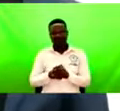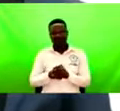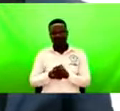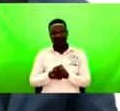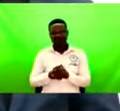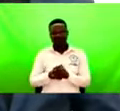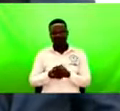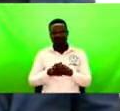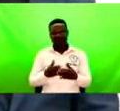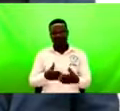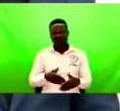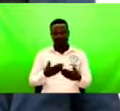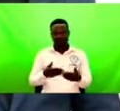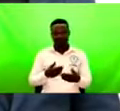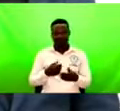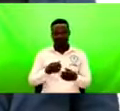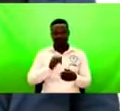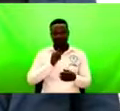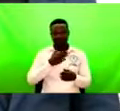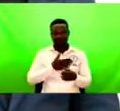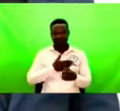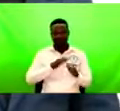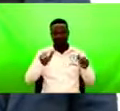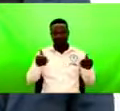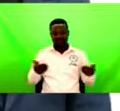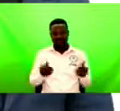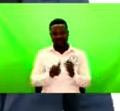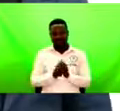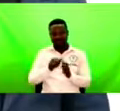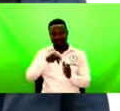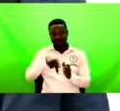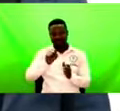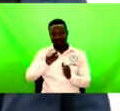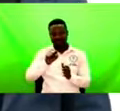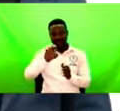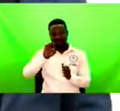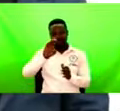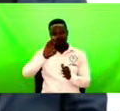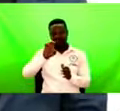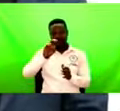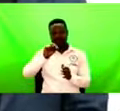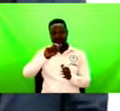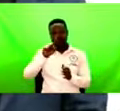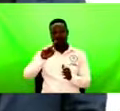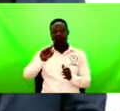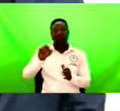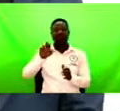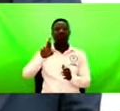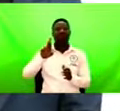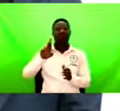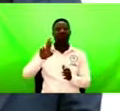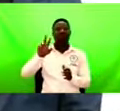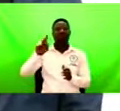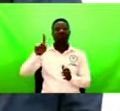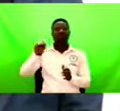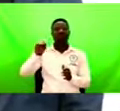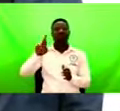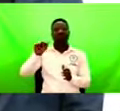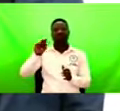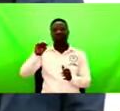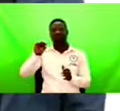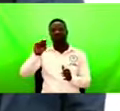Happy is mine to introduce to you Apostle Ebenezer Crunchy,